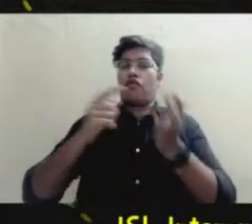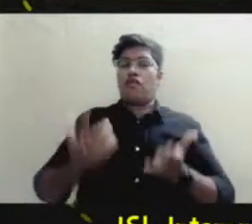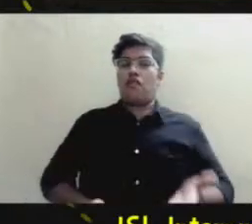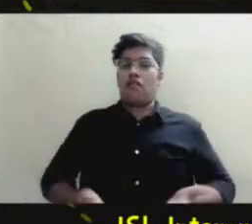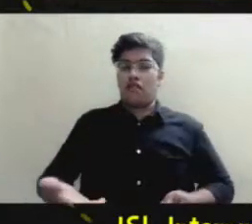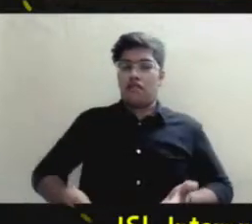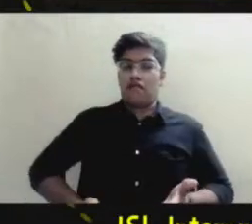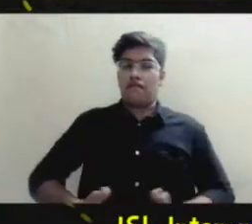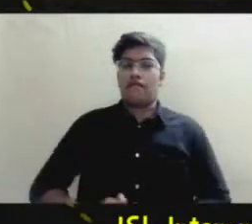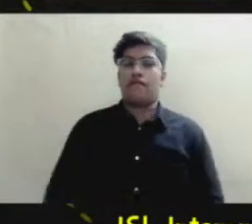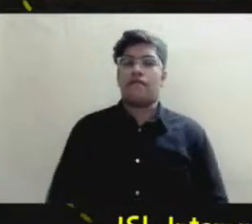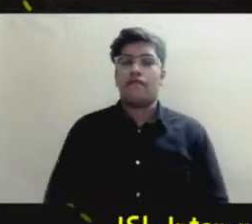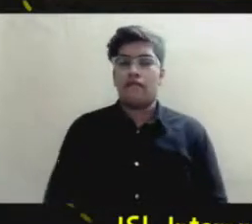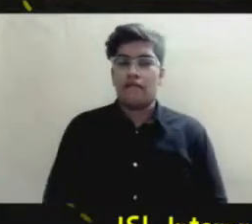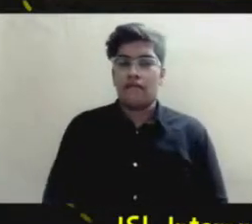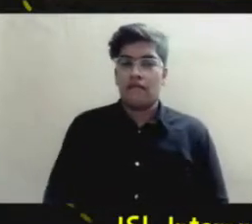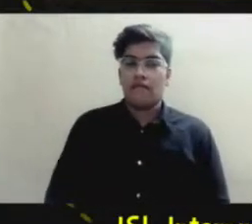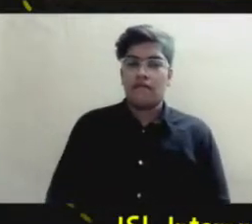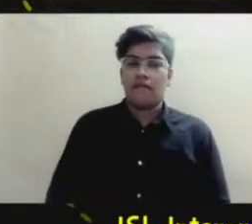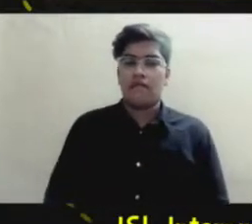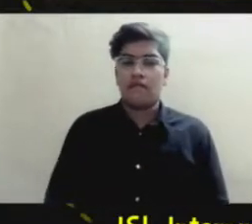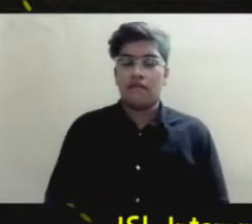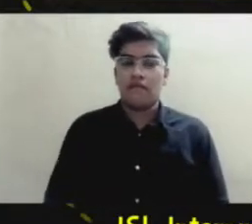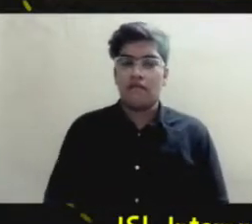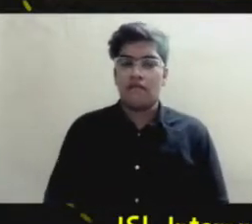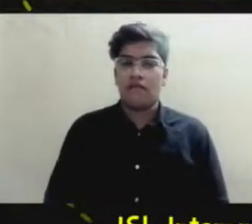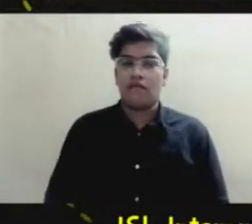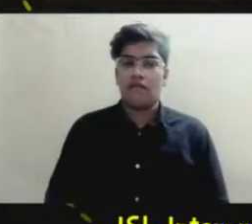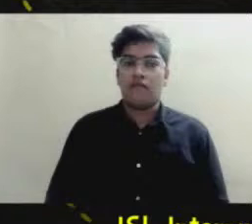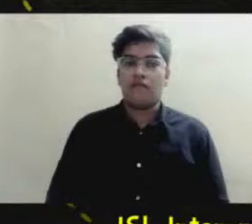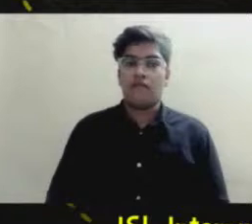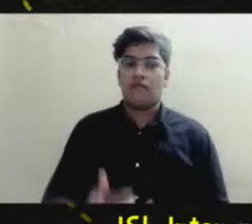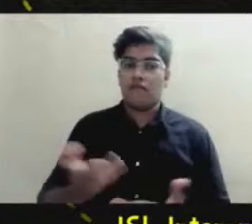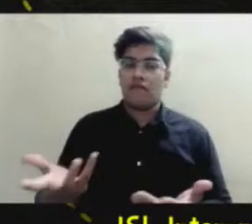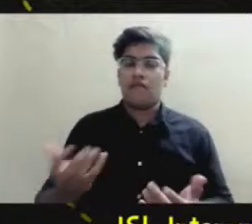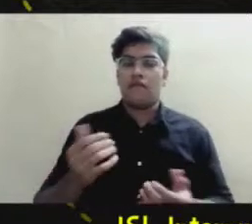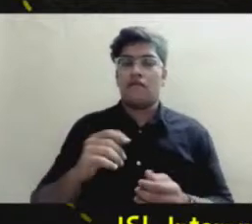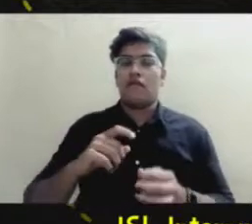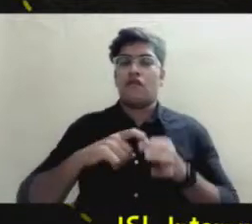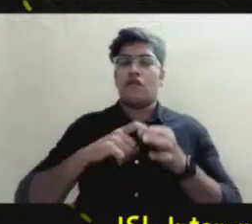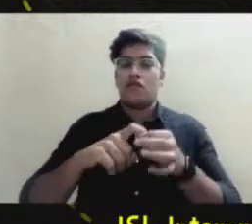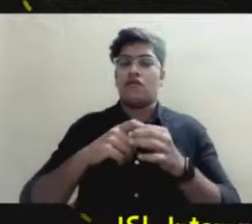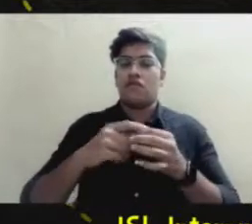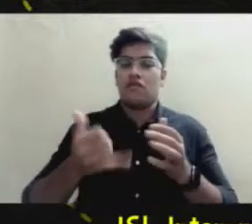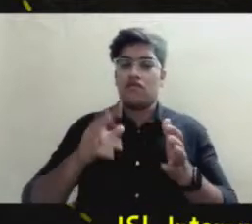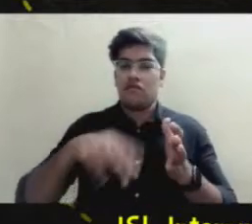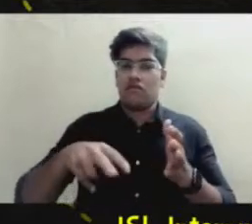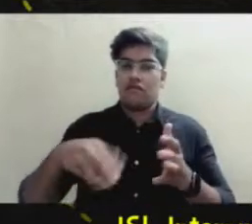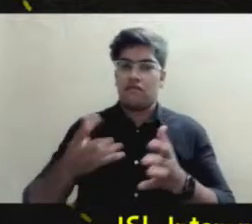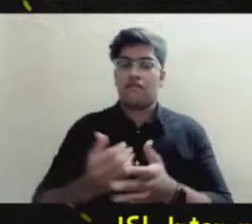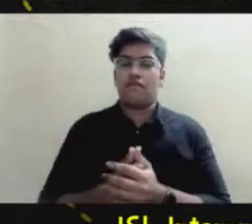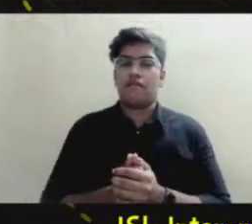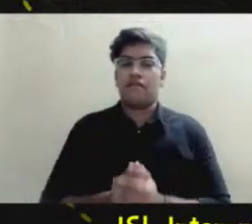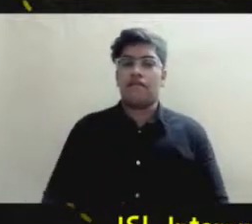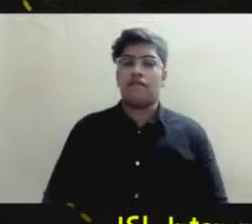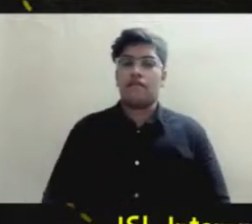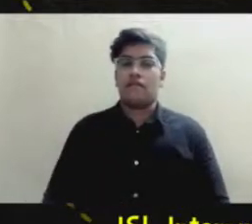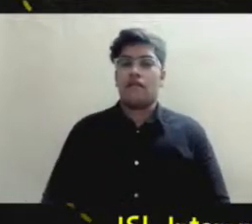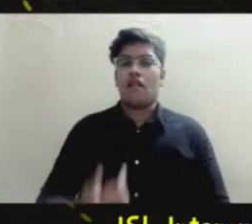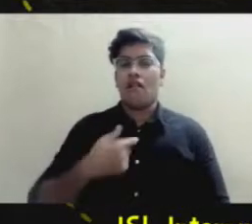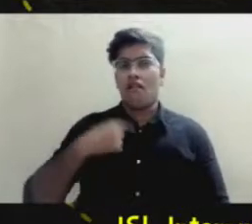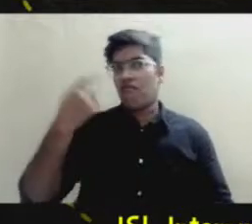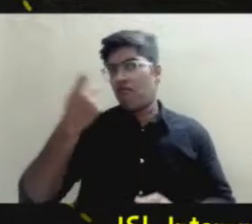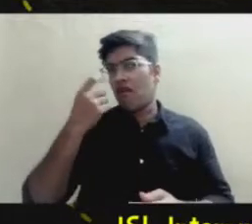There's a lot of comments. I'll read them later and get to the questions first. I wonder if Shubhaji has personally faced